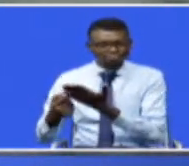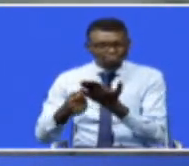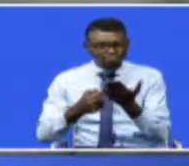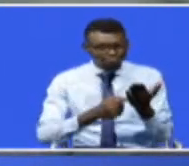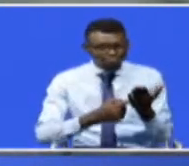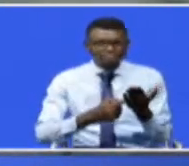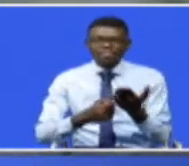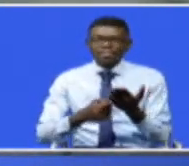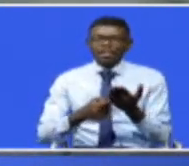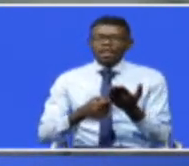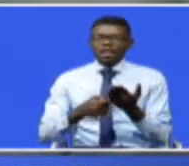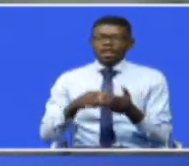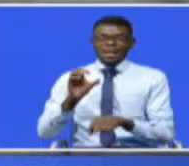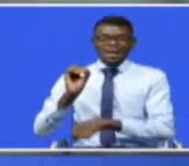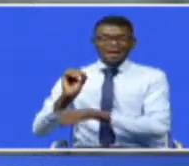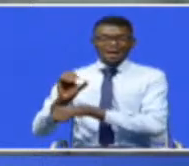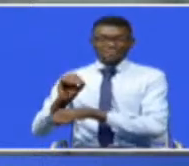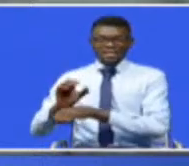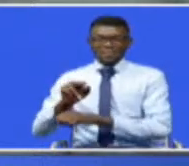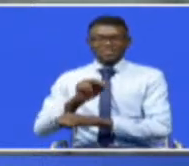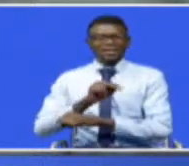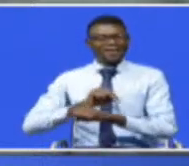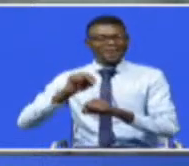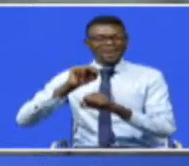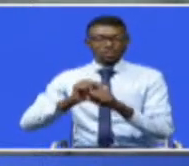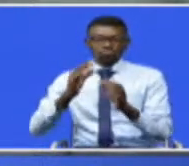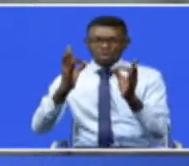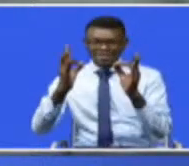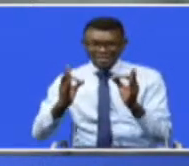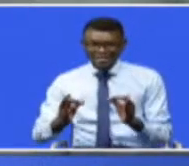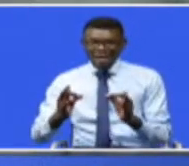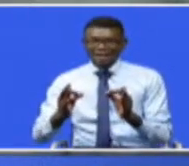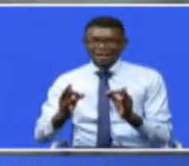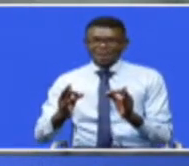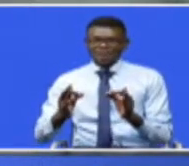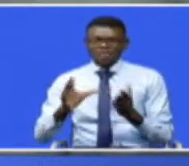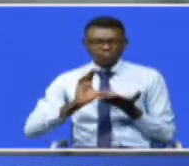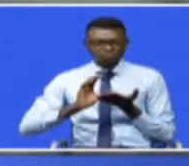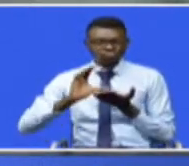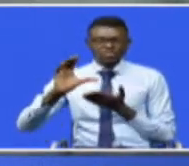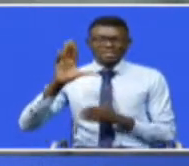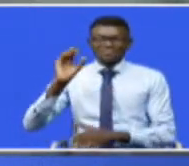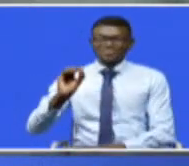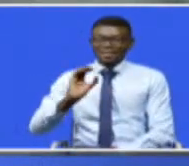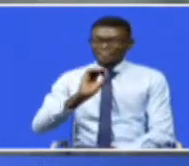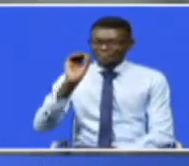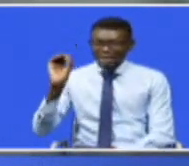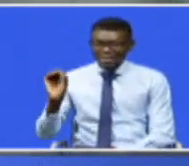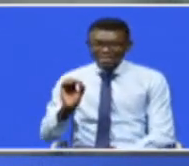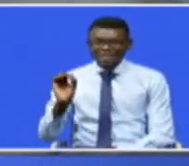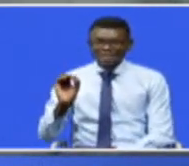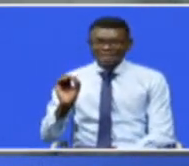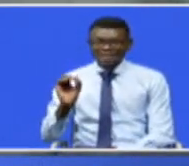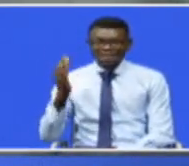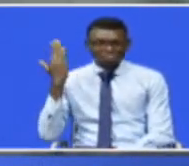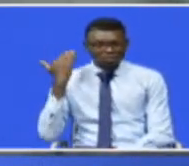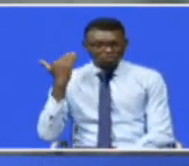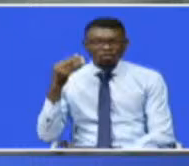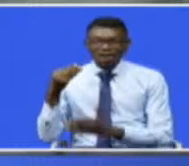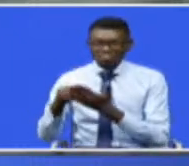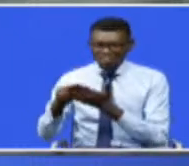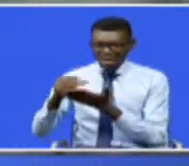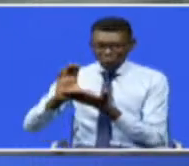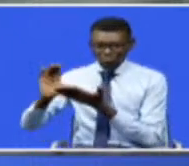direction to the National Treasury to disburse 50% out of the money that they have